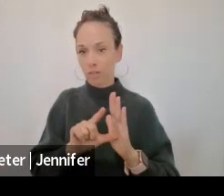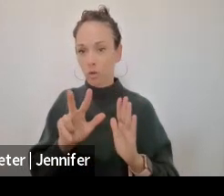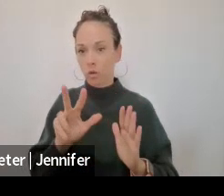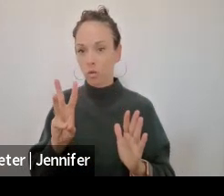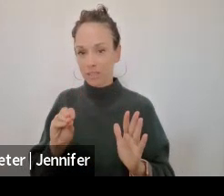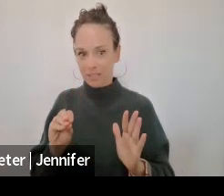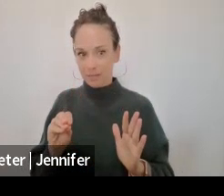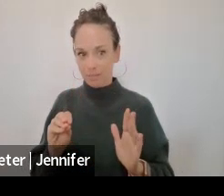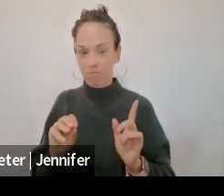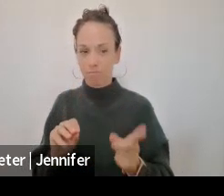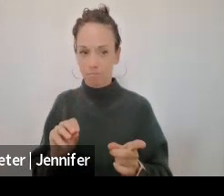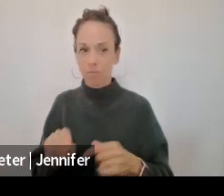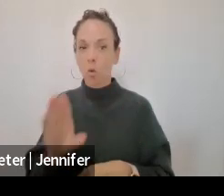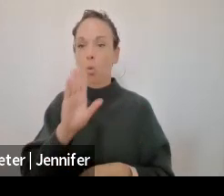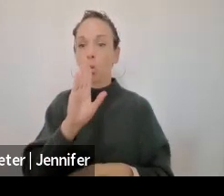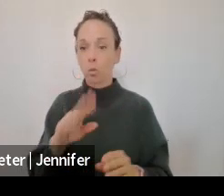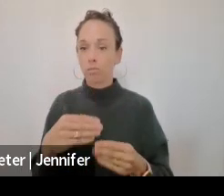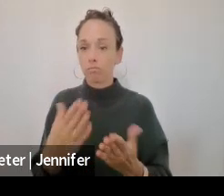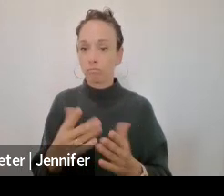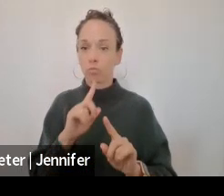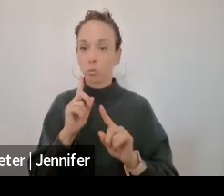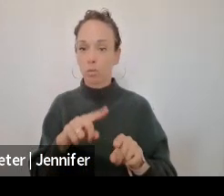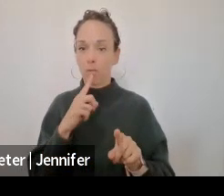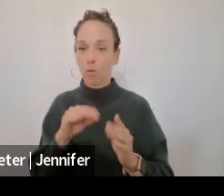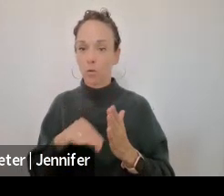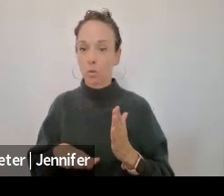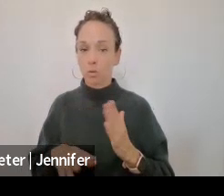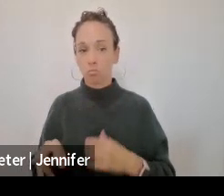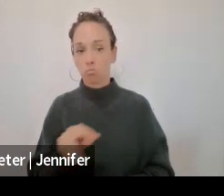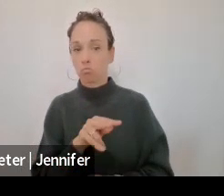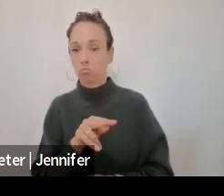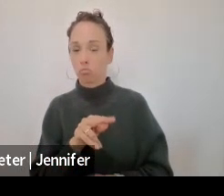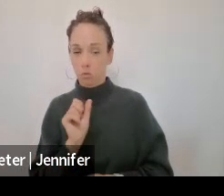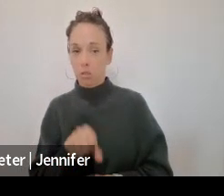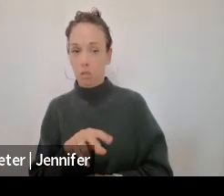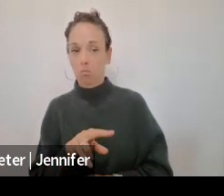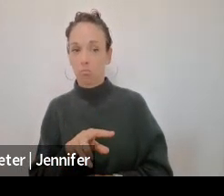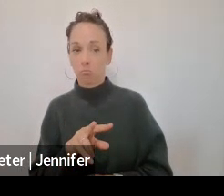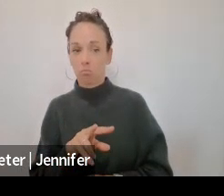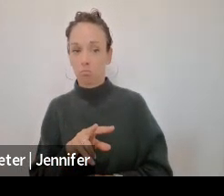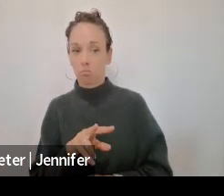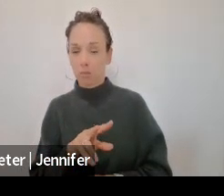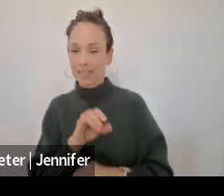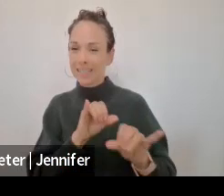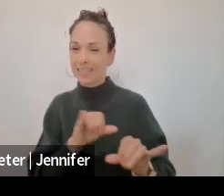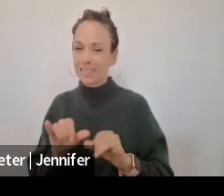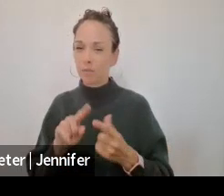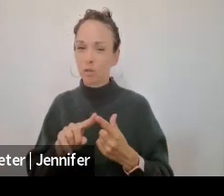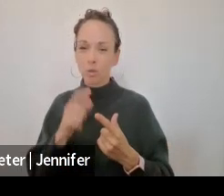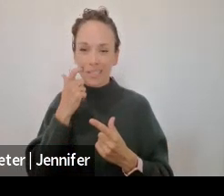we'll have a report for the student that we can look at. Again, similar to what